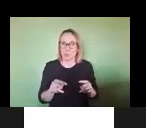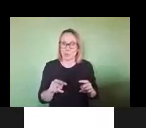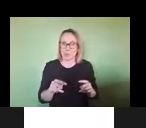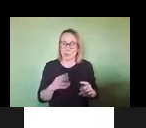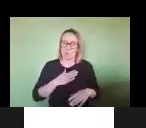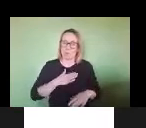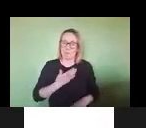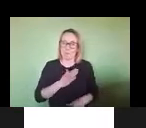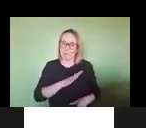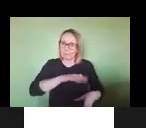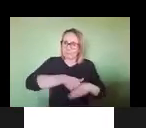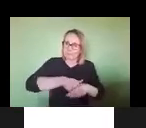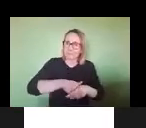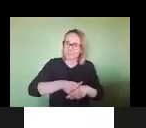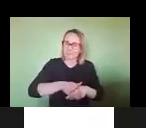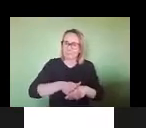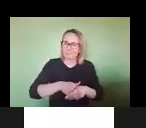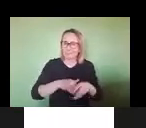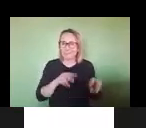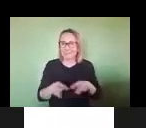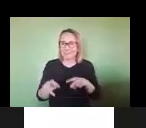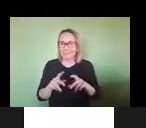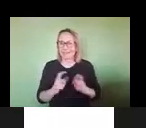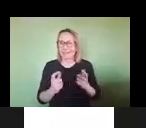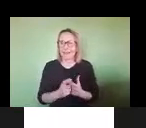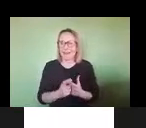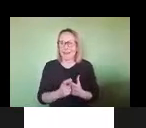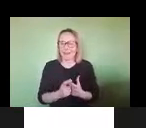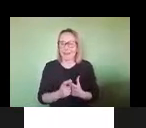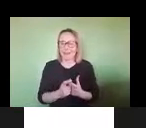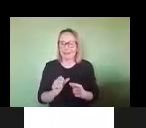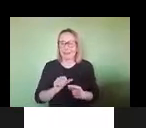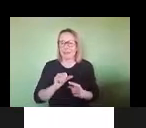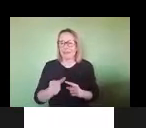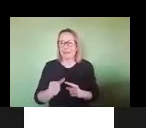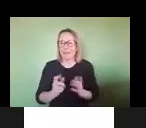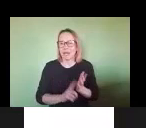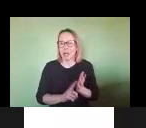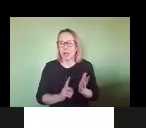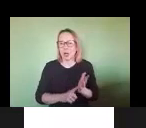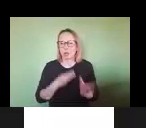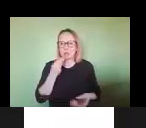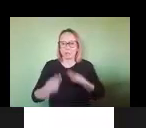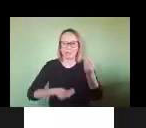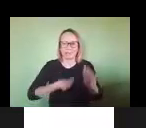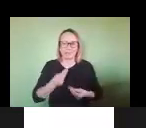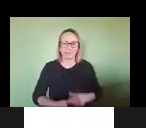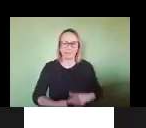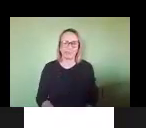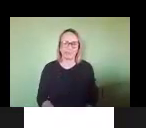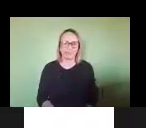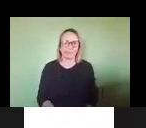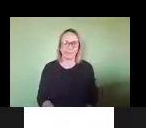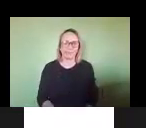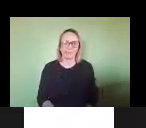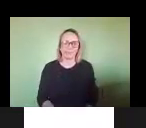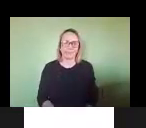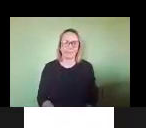getting involved in Lottie's dance classes, and then Lottie's going to go on and have a chat with everybody. Thank